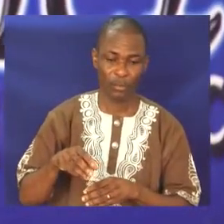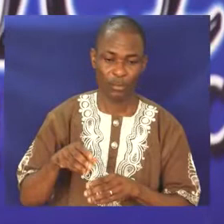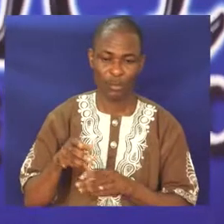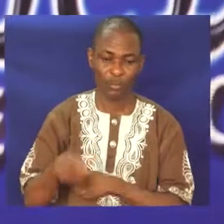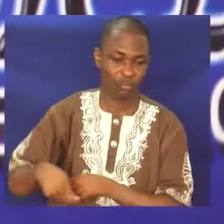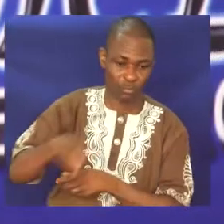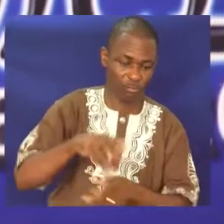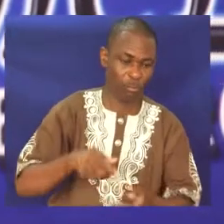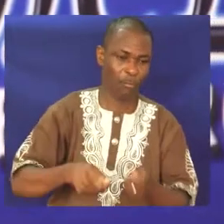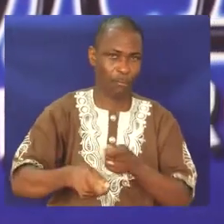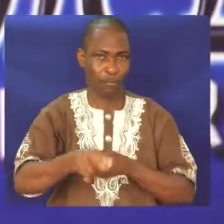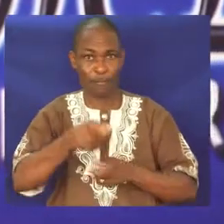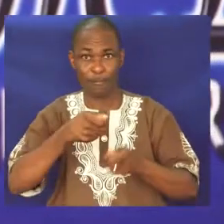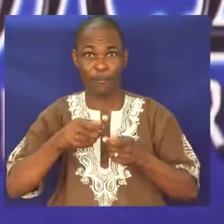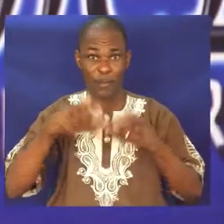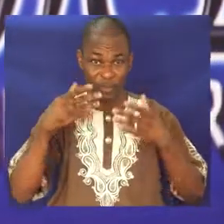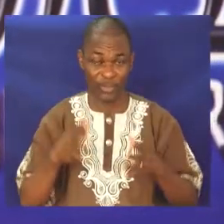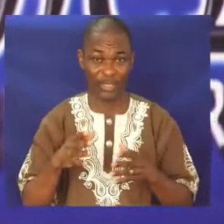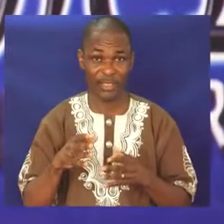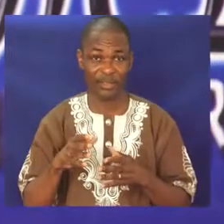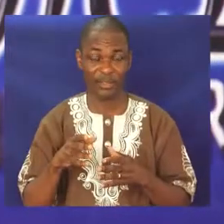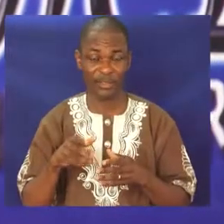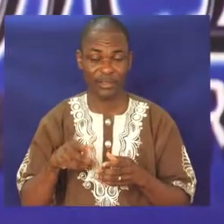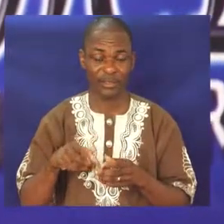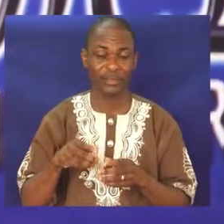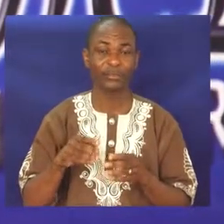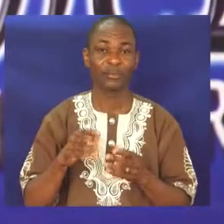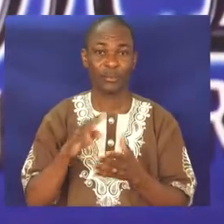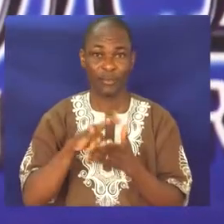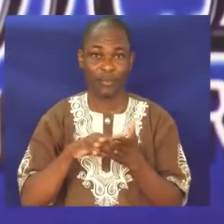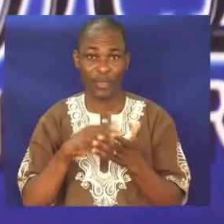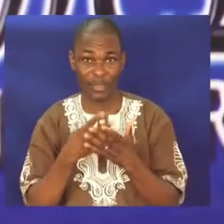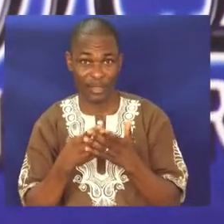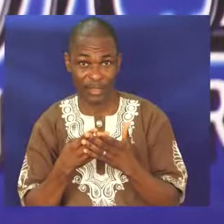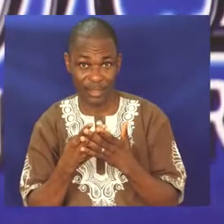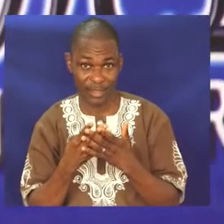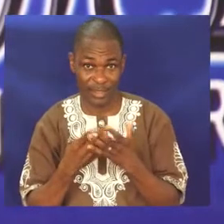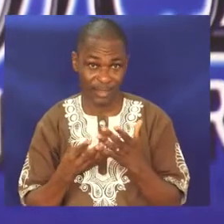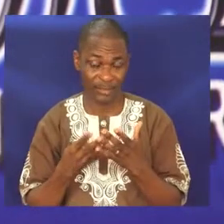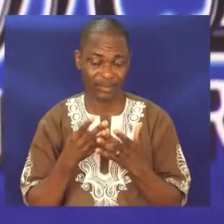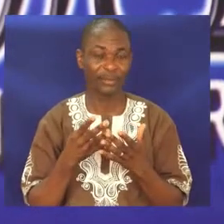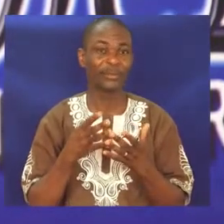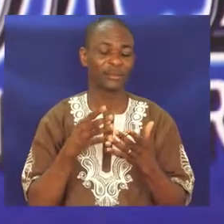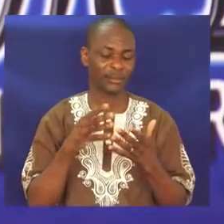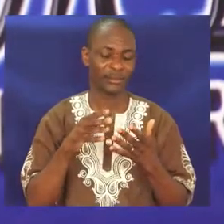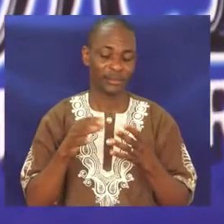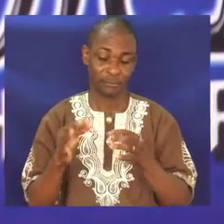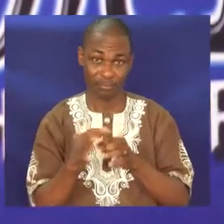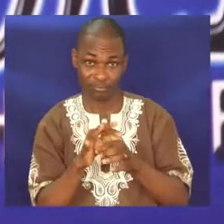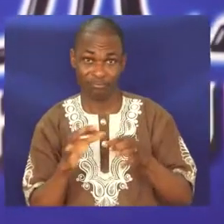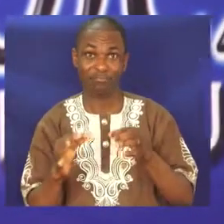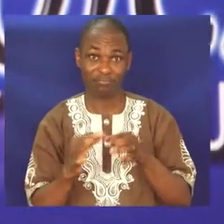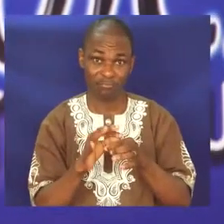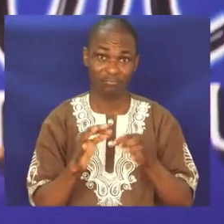ama asawuno wo mo bebi atete ye pempam a Awurade Yesu Kristo ko